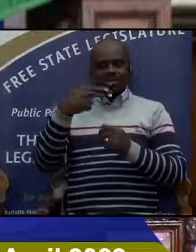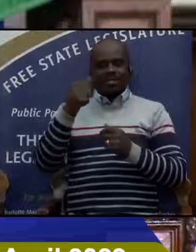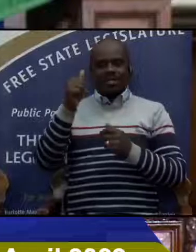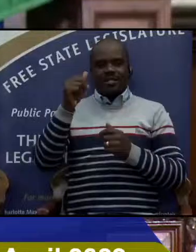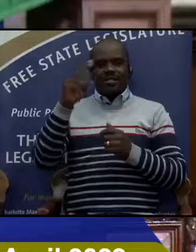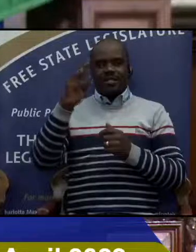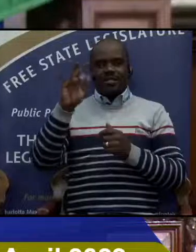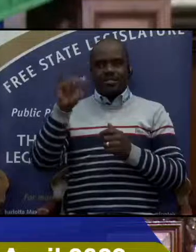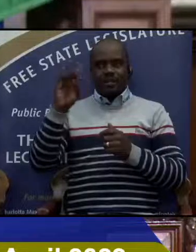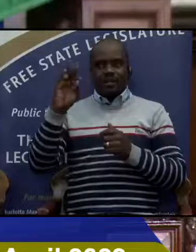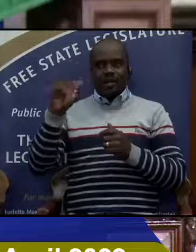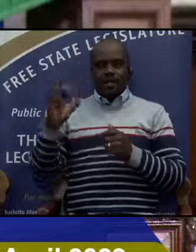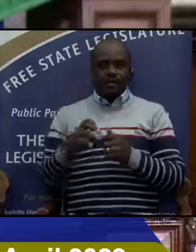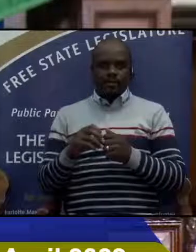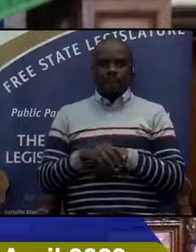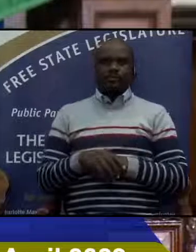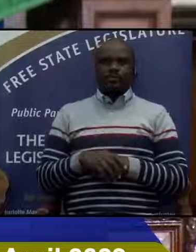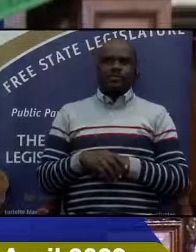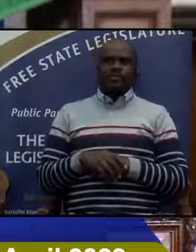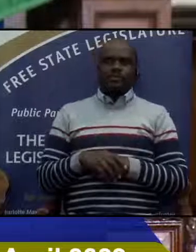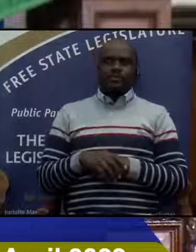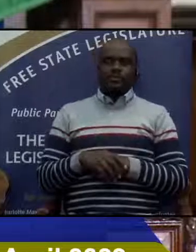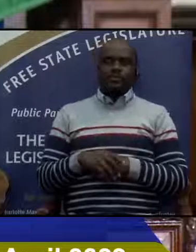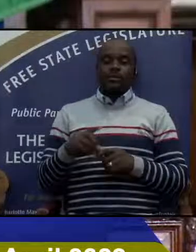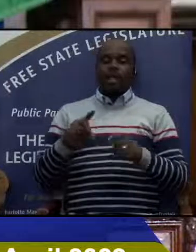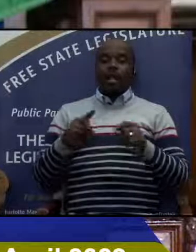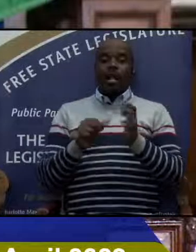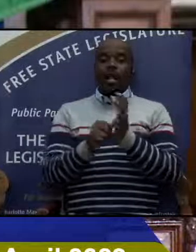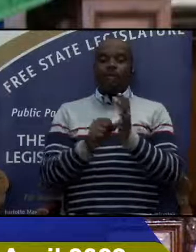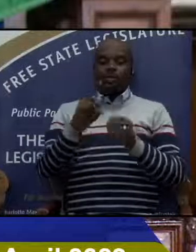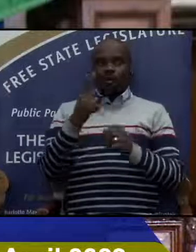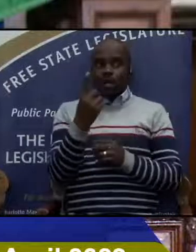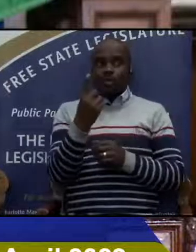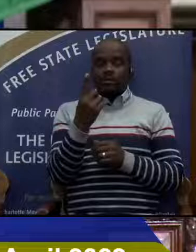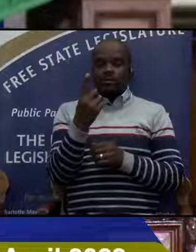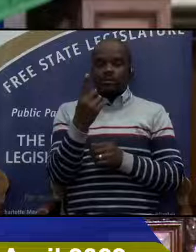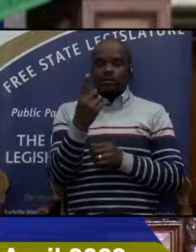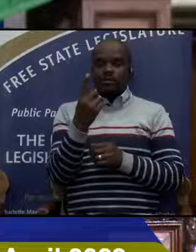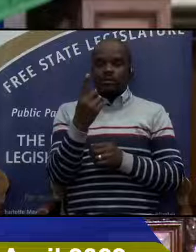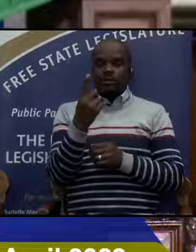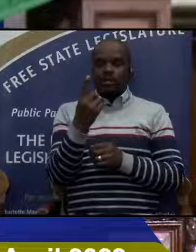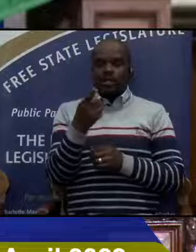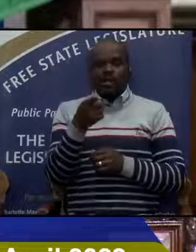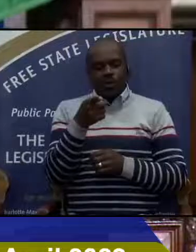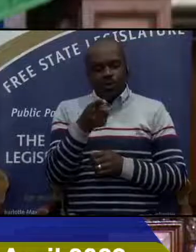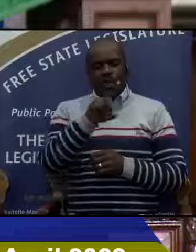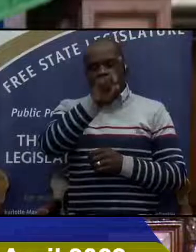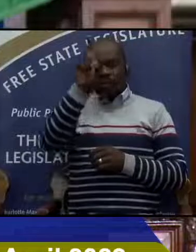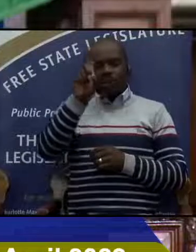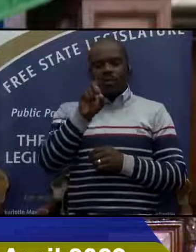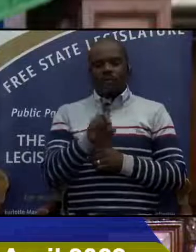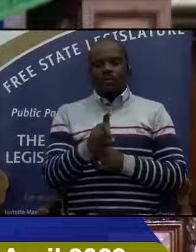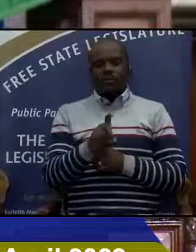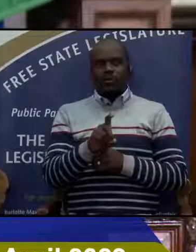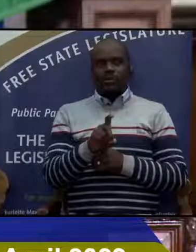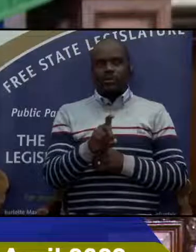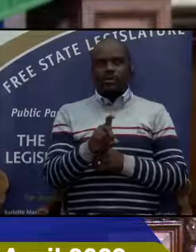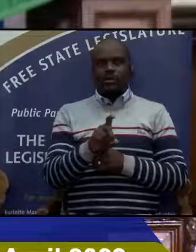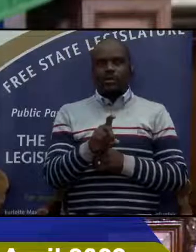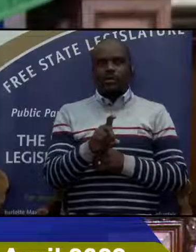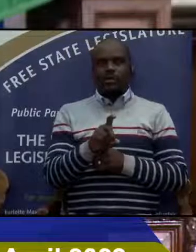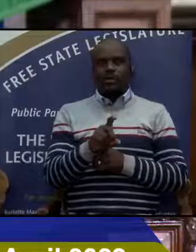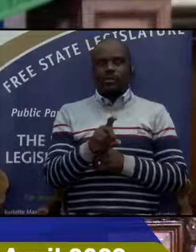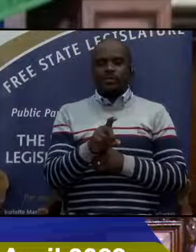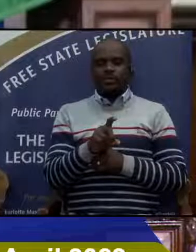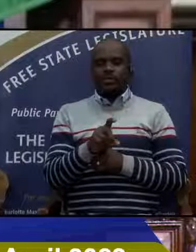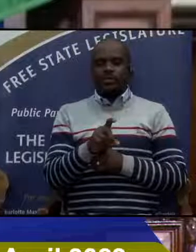members, number one, you once again questioning my colleague in the House. I hear very well what